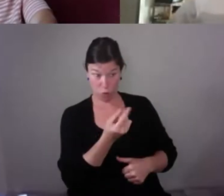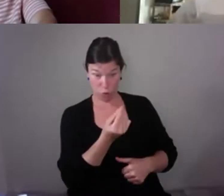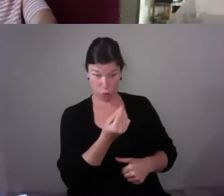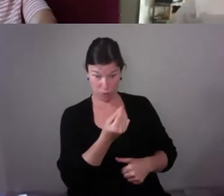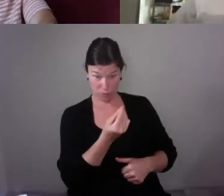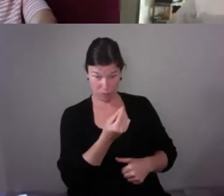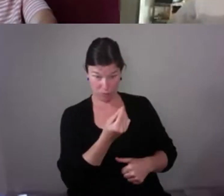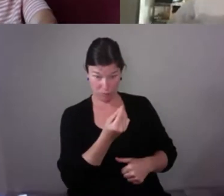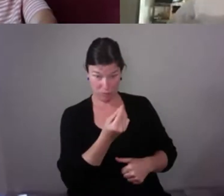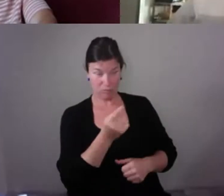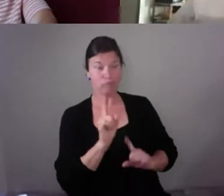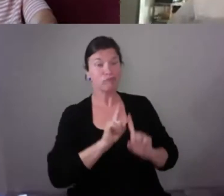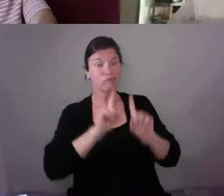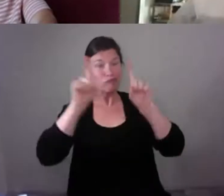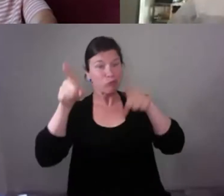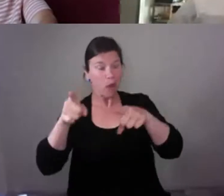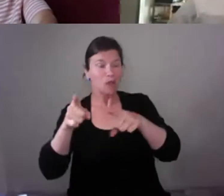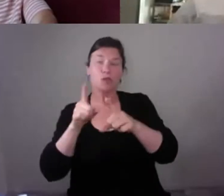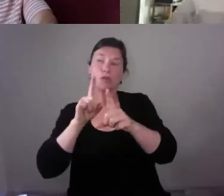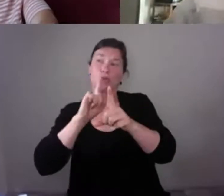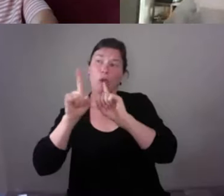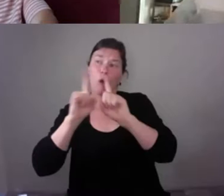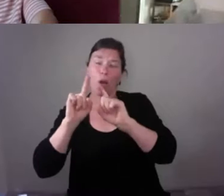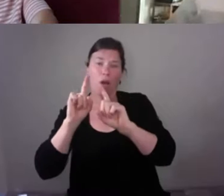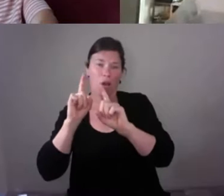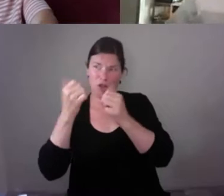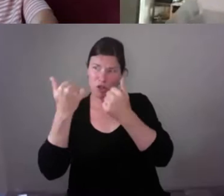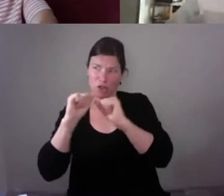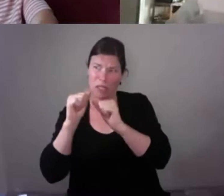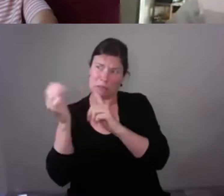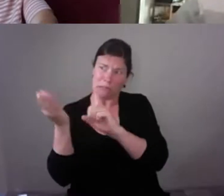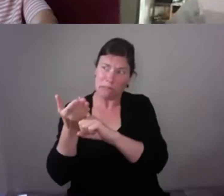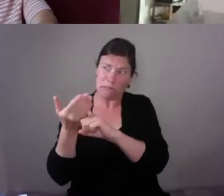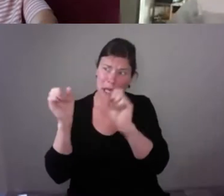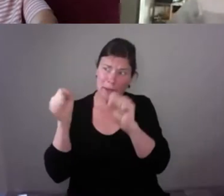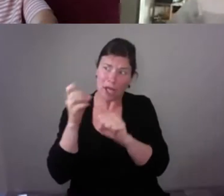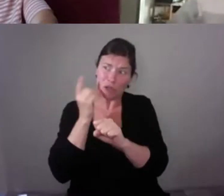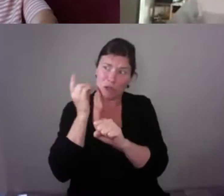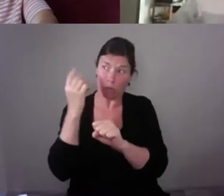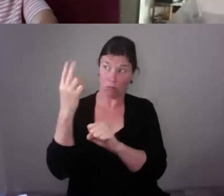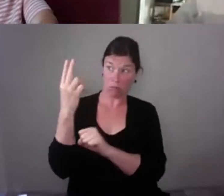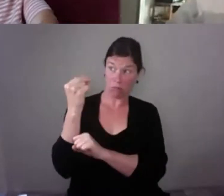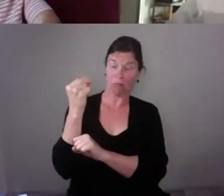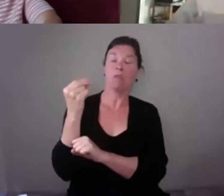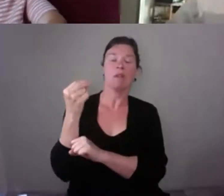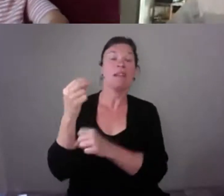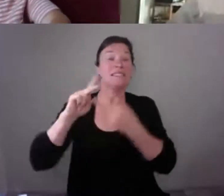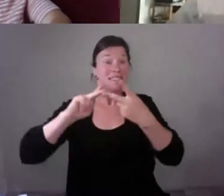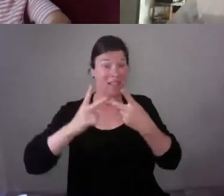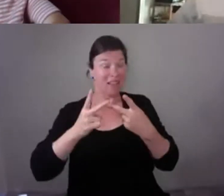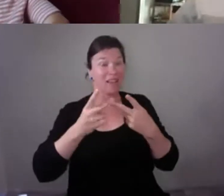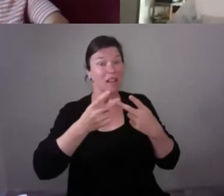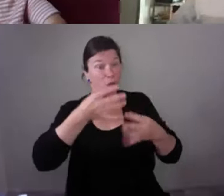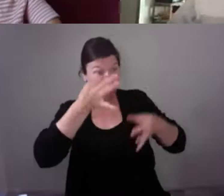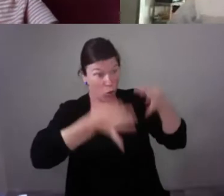to people and see if you could change their mind, and then you went to court and they questioned you for 4 hours, 4 hours 5 hours.